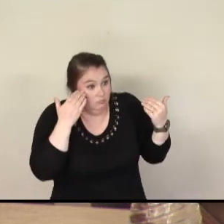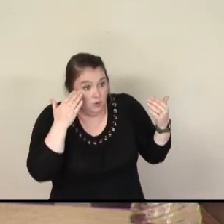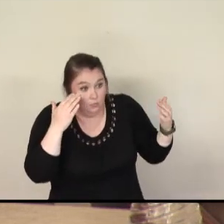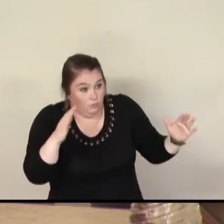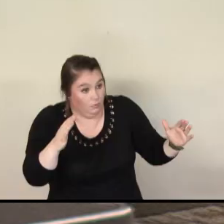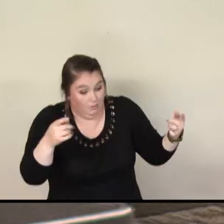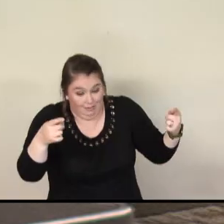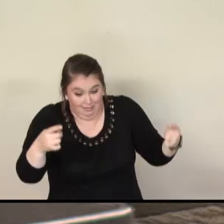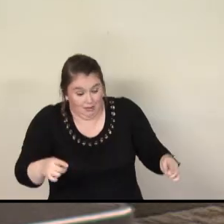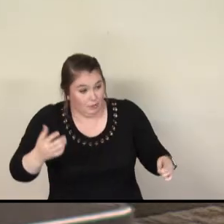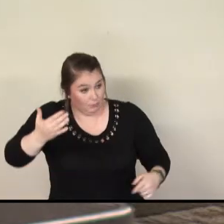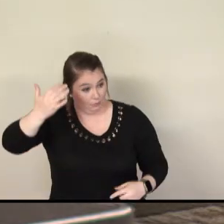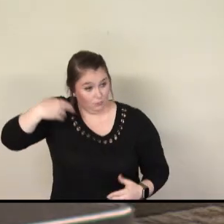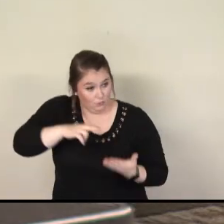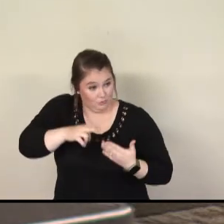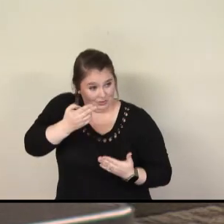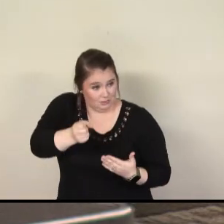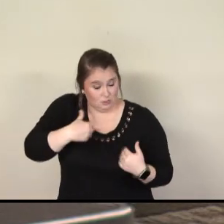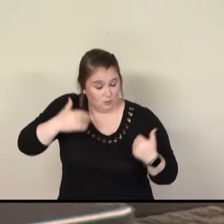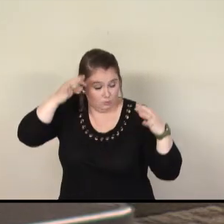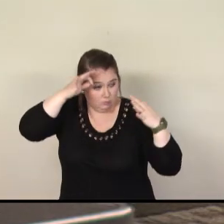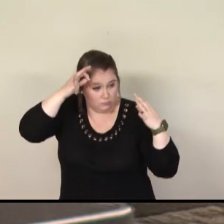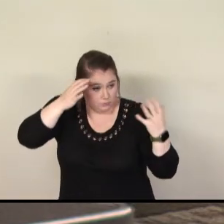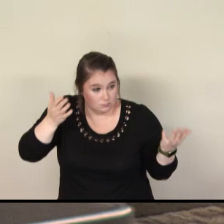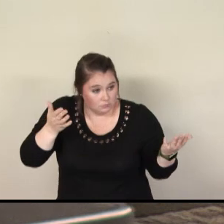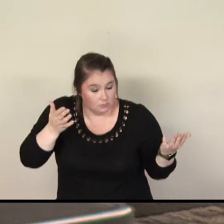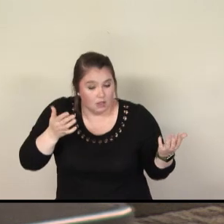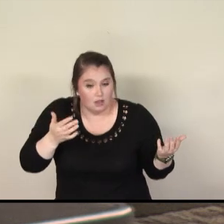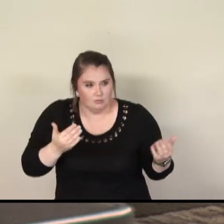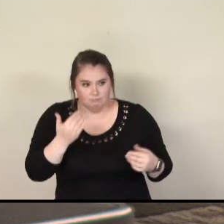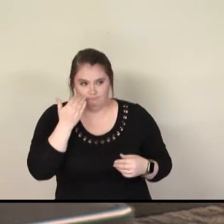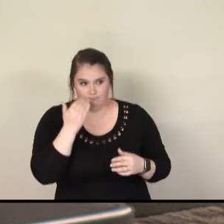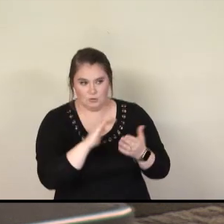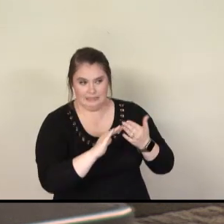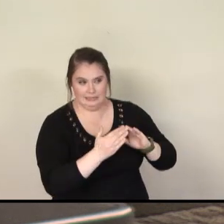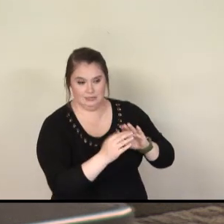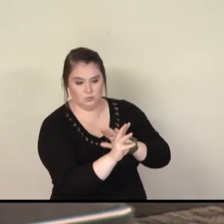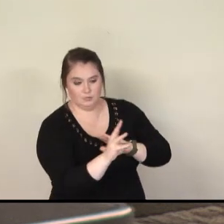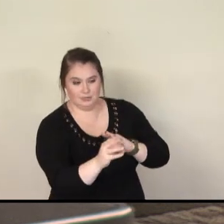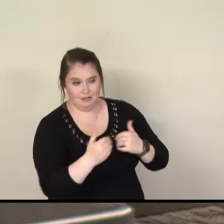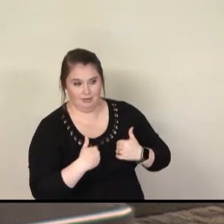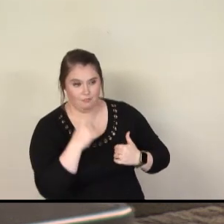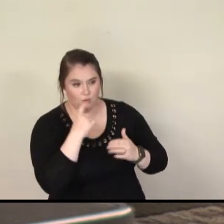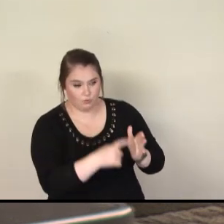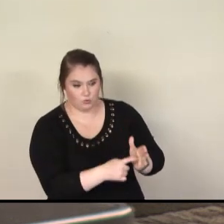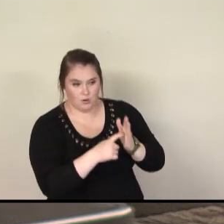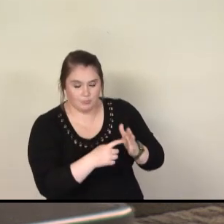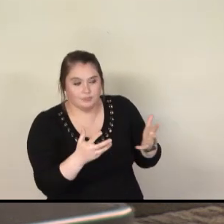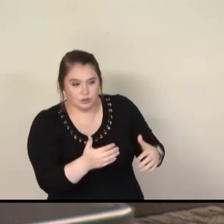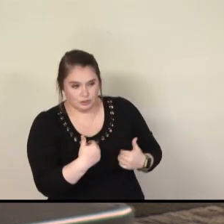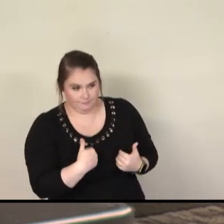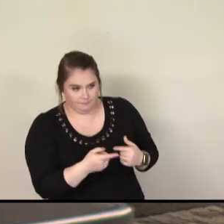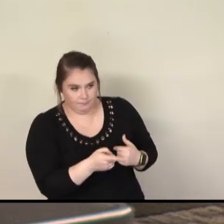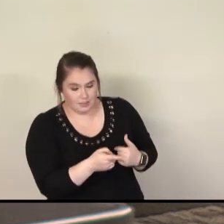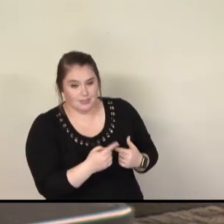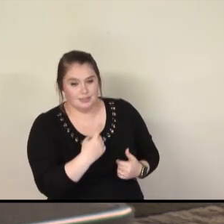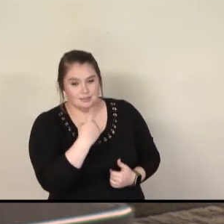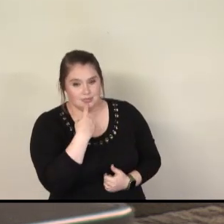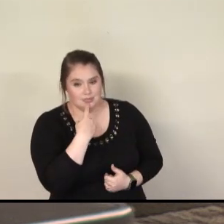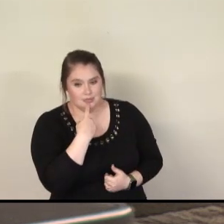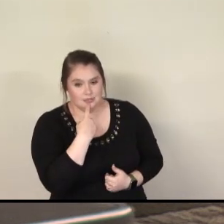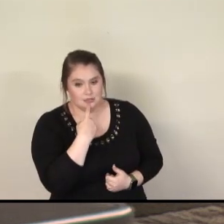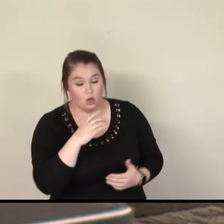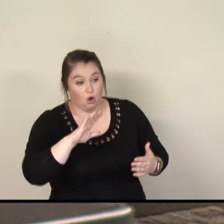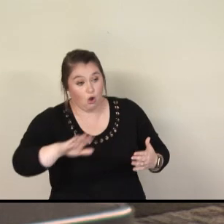was in place at the time University High School. I know what is on the city's website for what the requirement is, and it says an all-weather